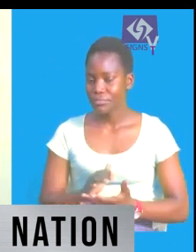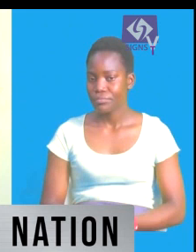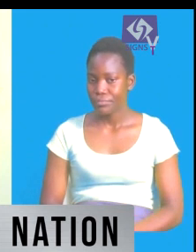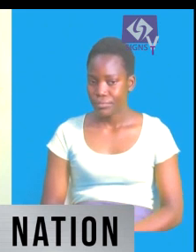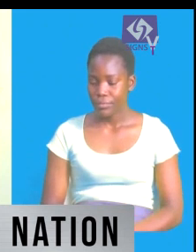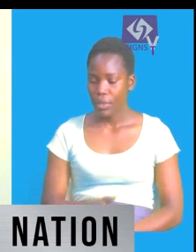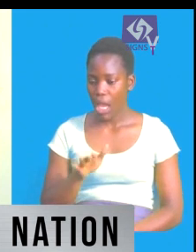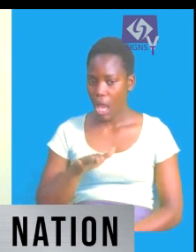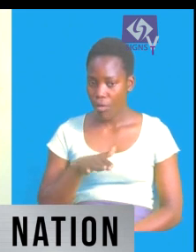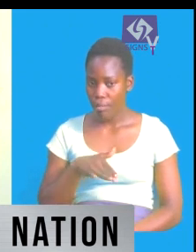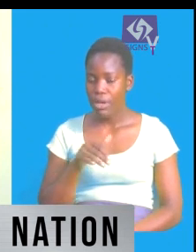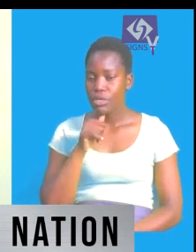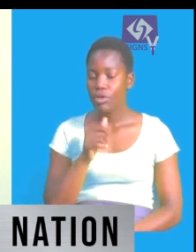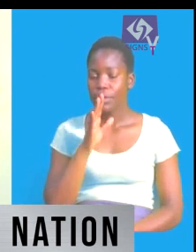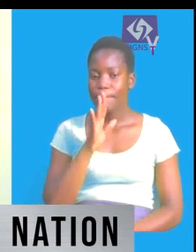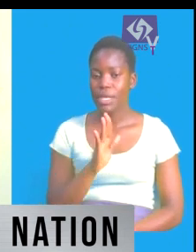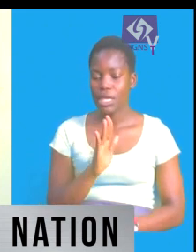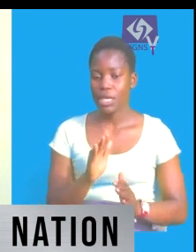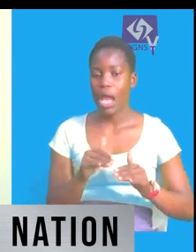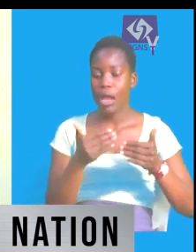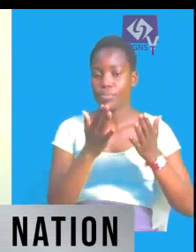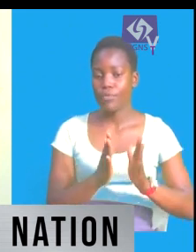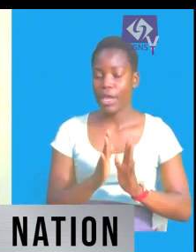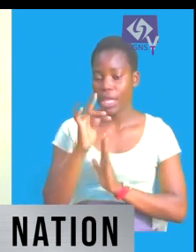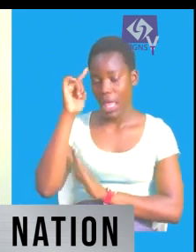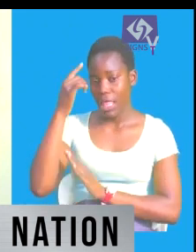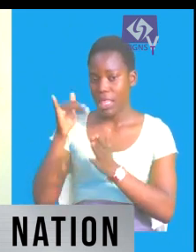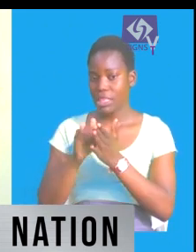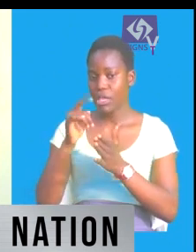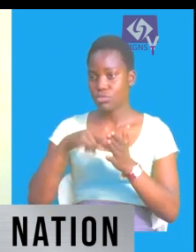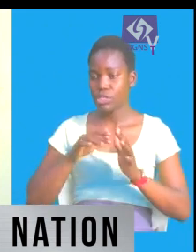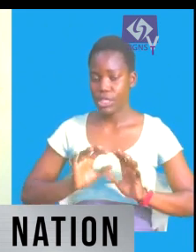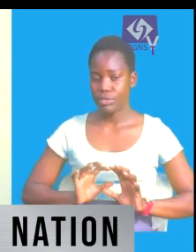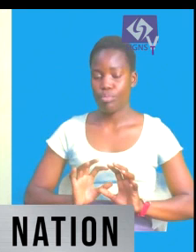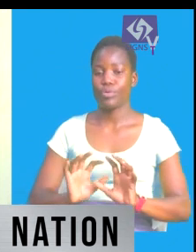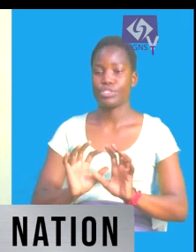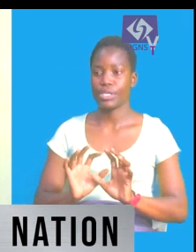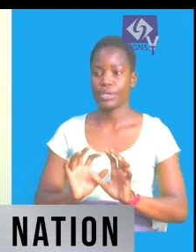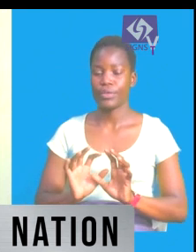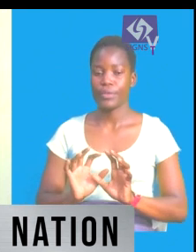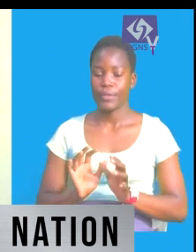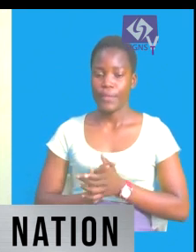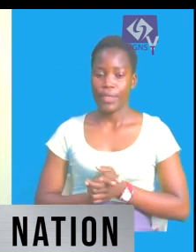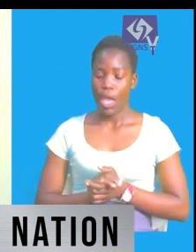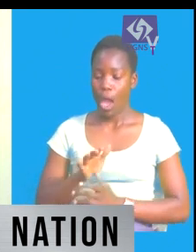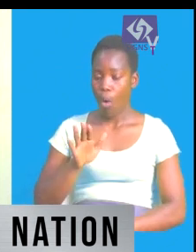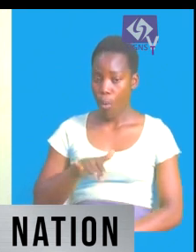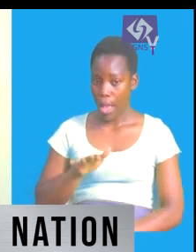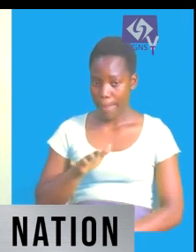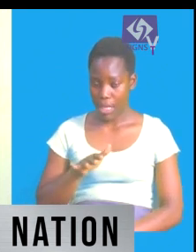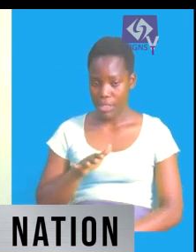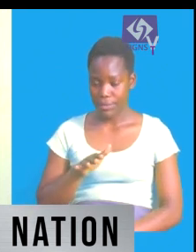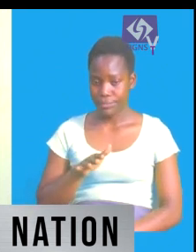Right. a woman not being the provider. I think that is what is pushing young women to